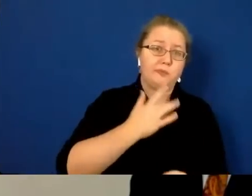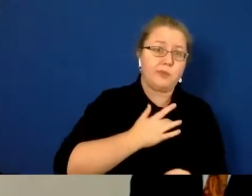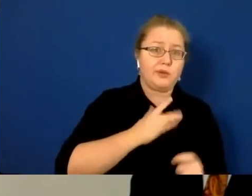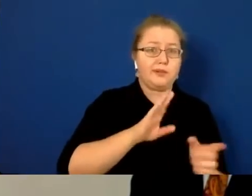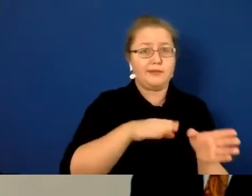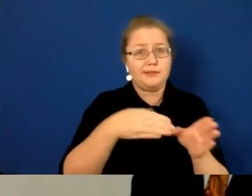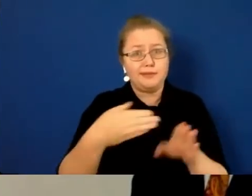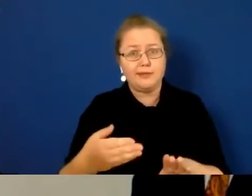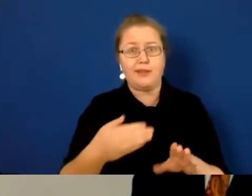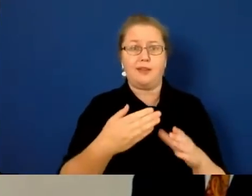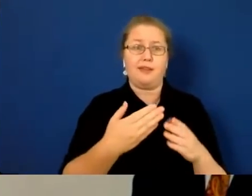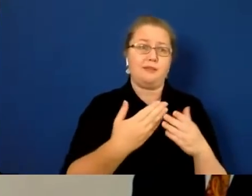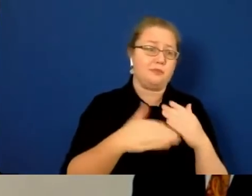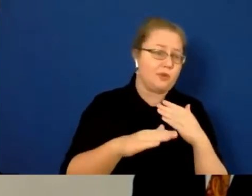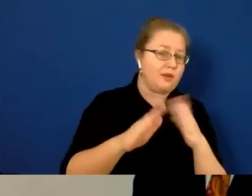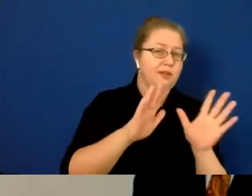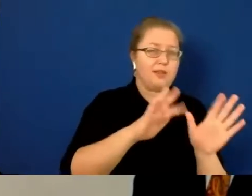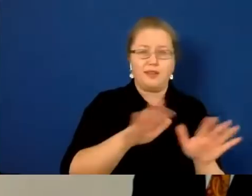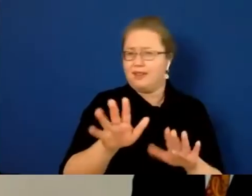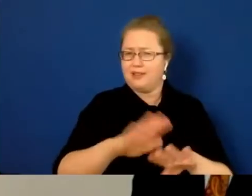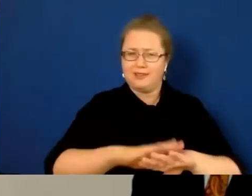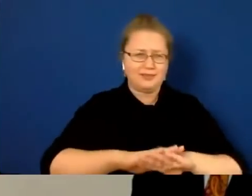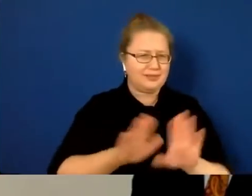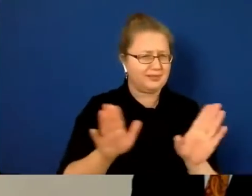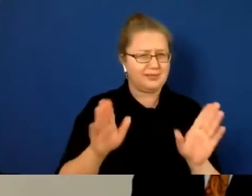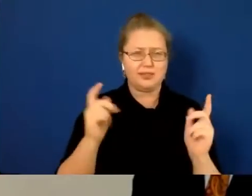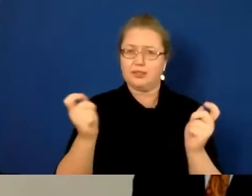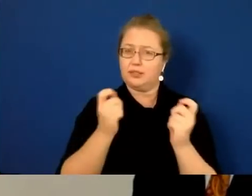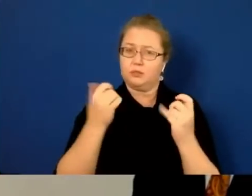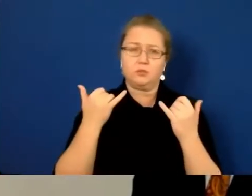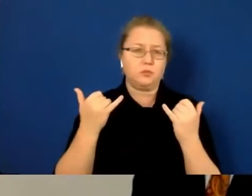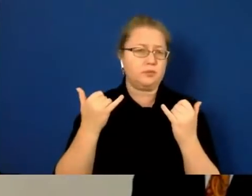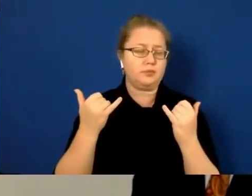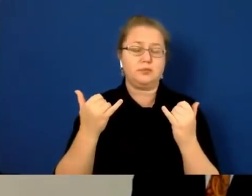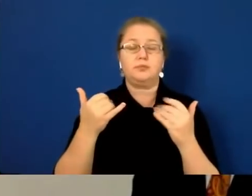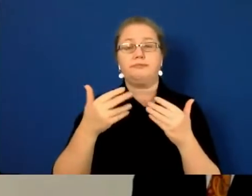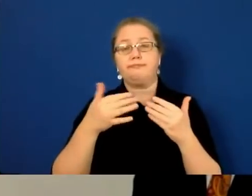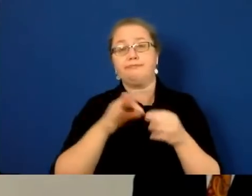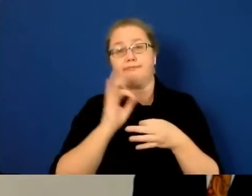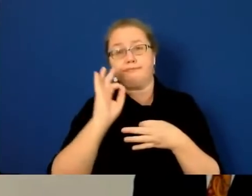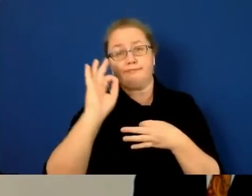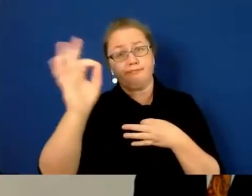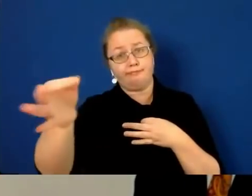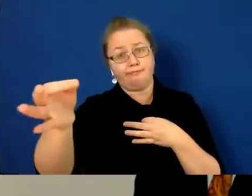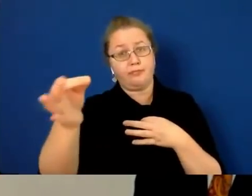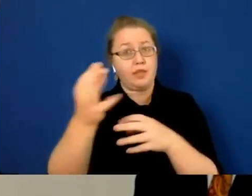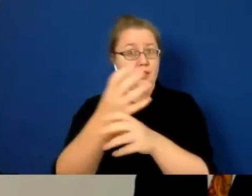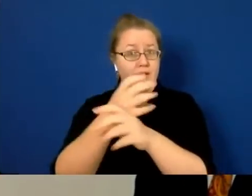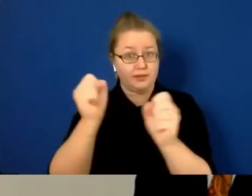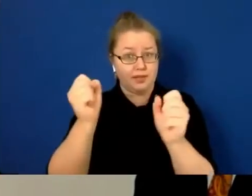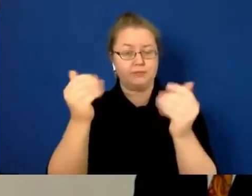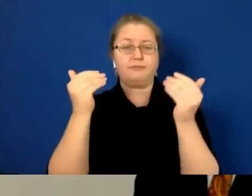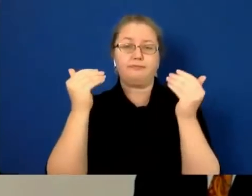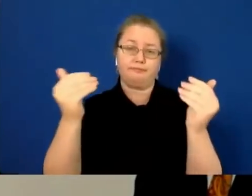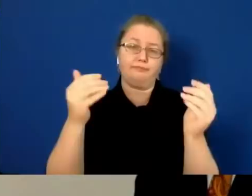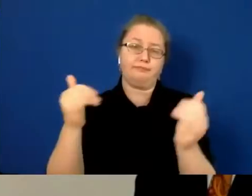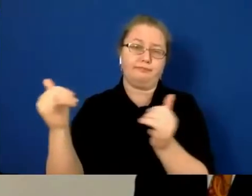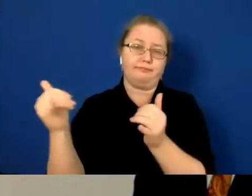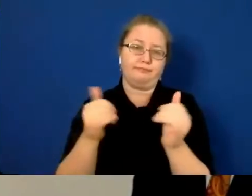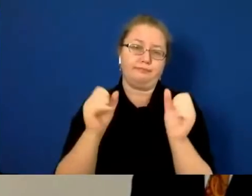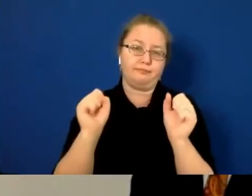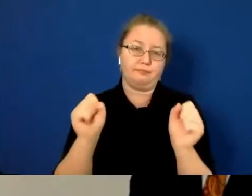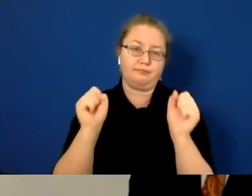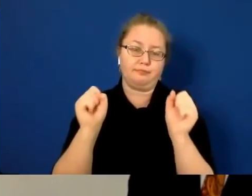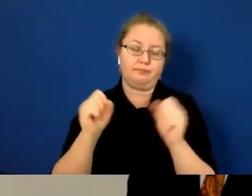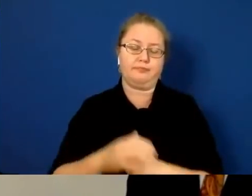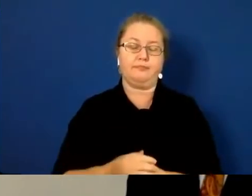thank and express my gratitude to the many leaders, and I'm looking to the community leaders as well to help us reinforce the